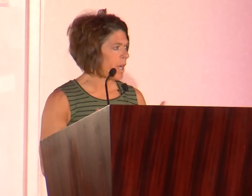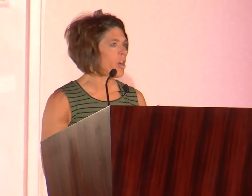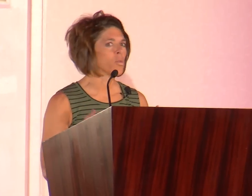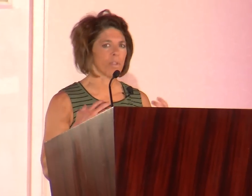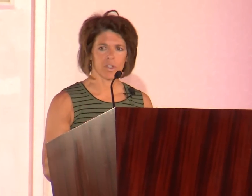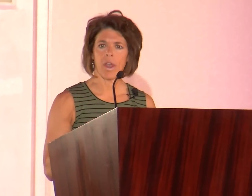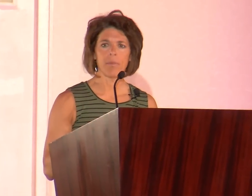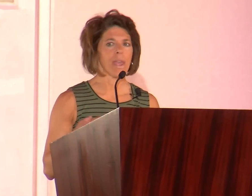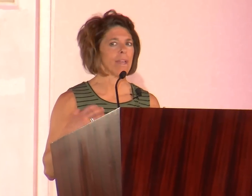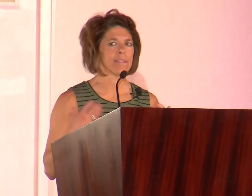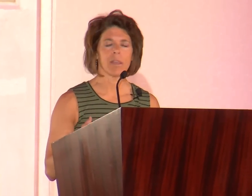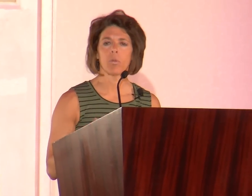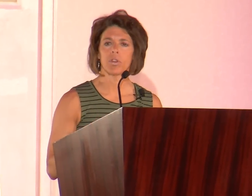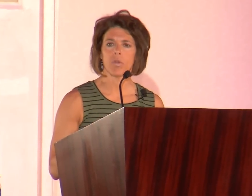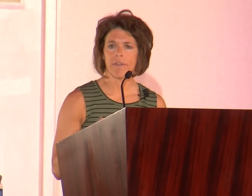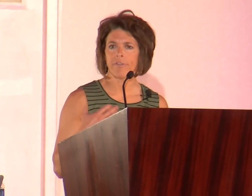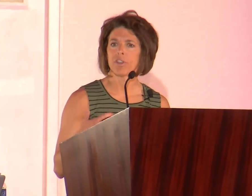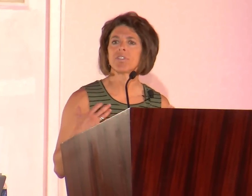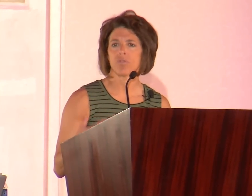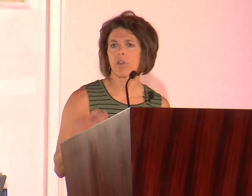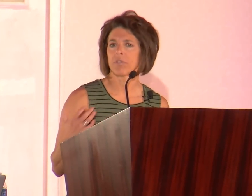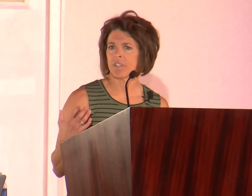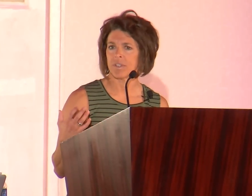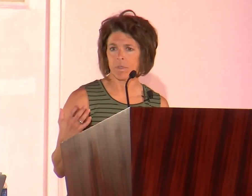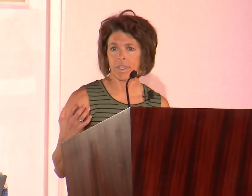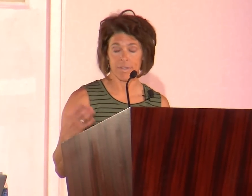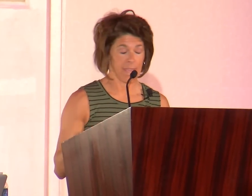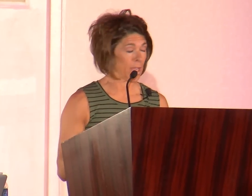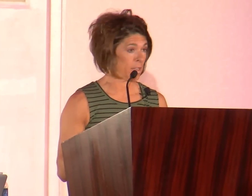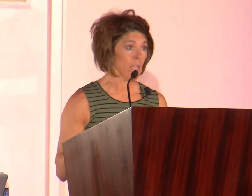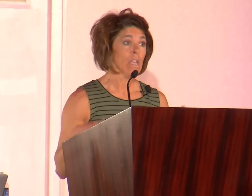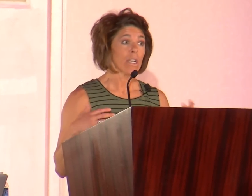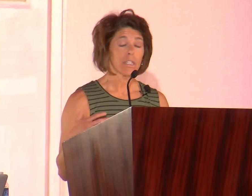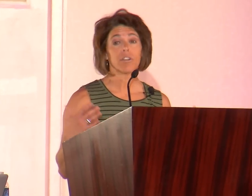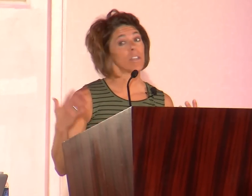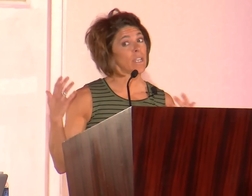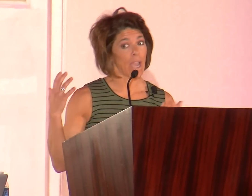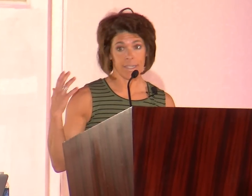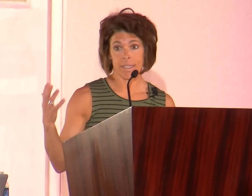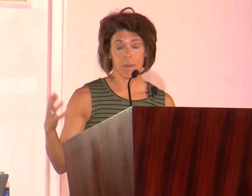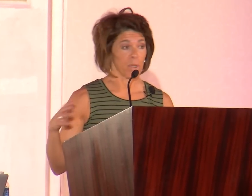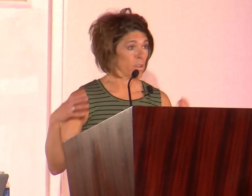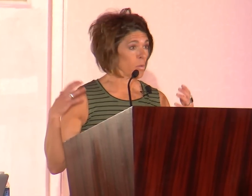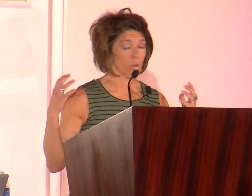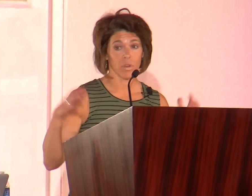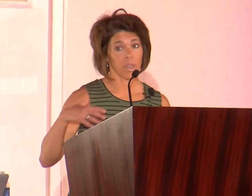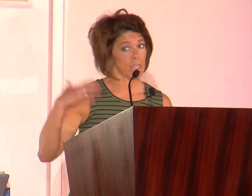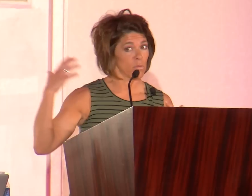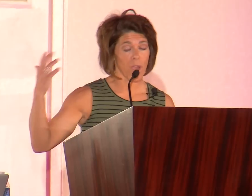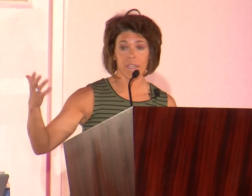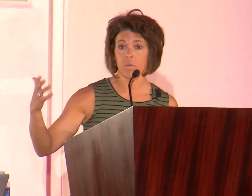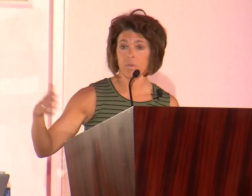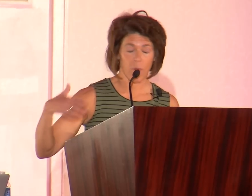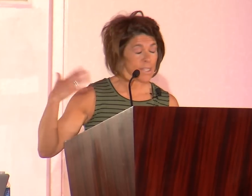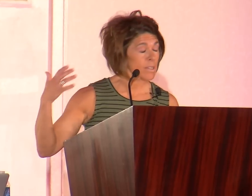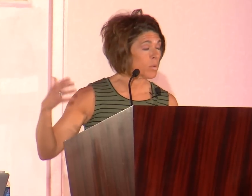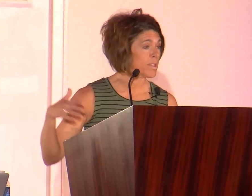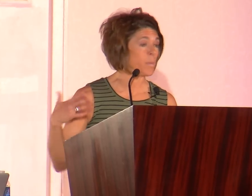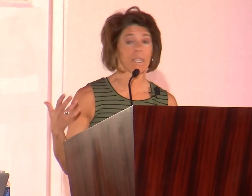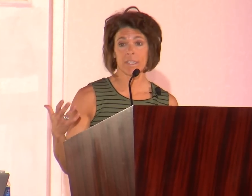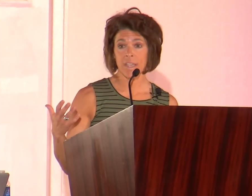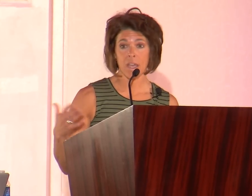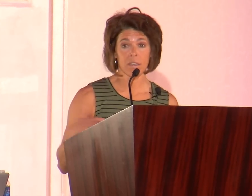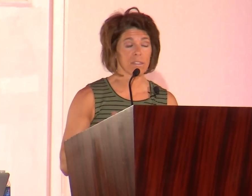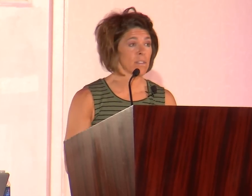be paired with a tribe that had someone who had very strong religious beliefs. And clearly I did. I mean, there were, again, Roxy